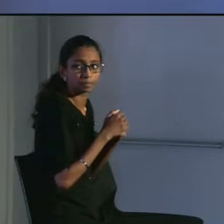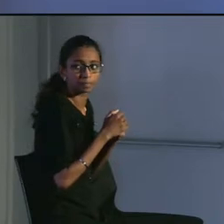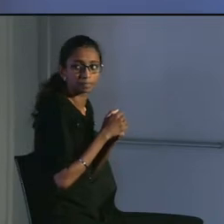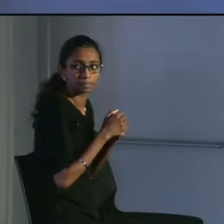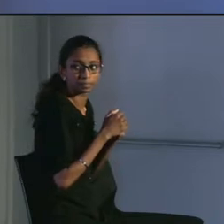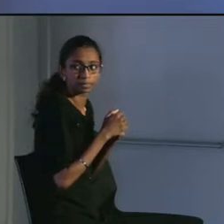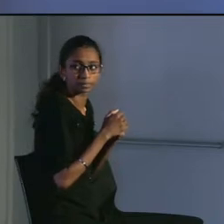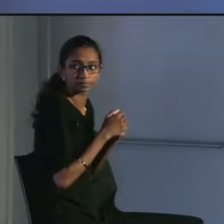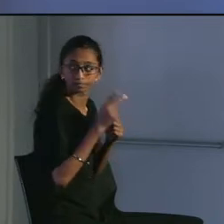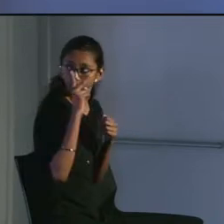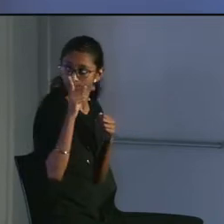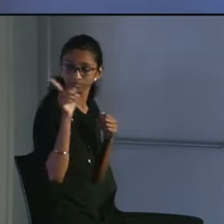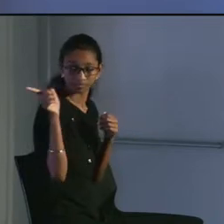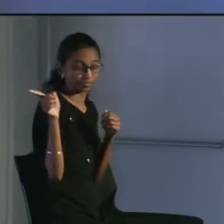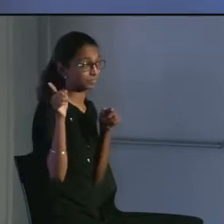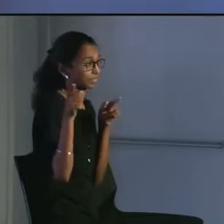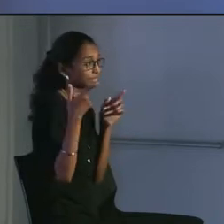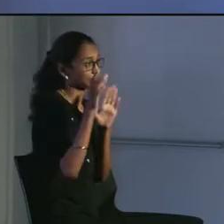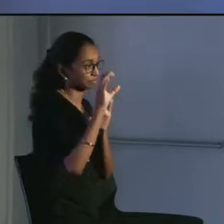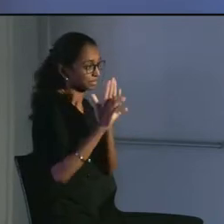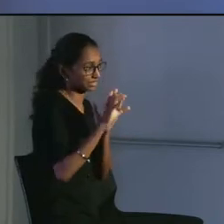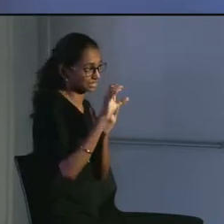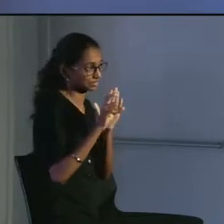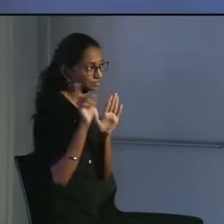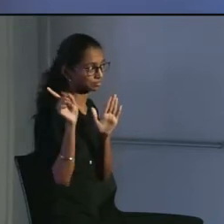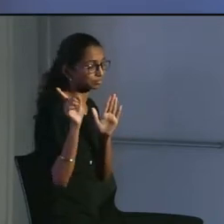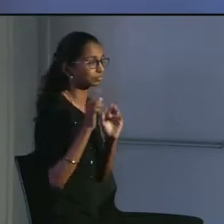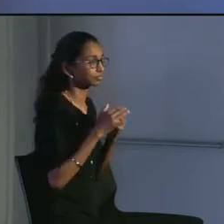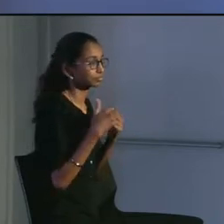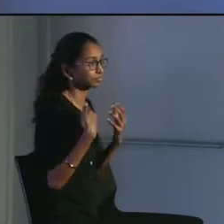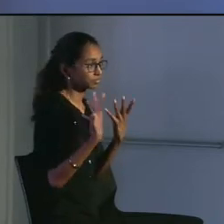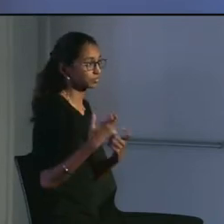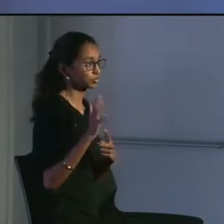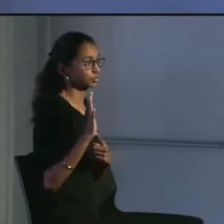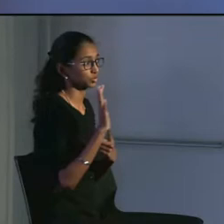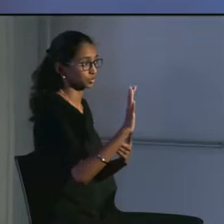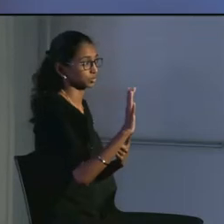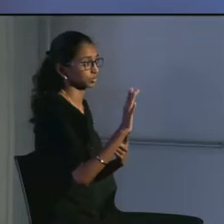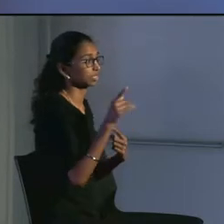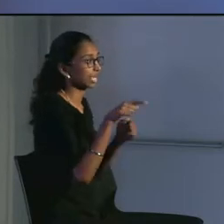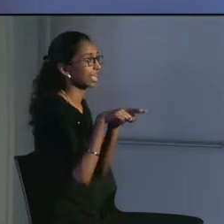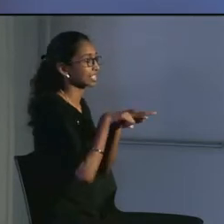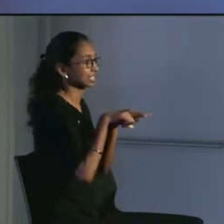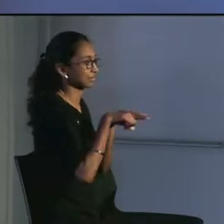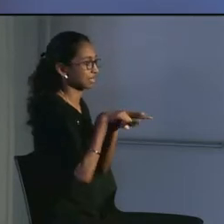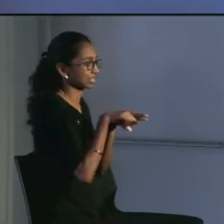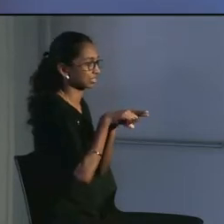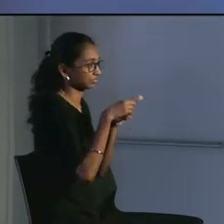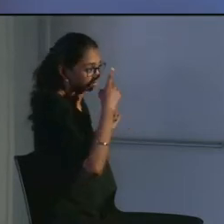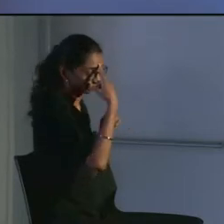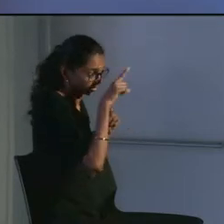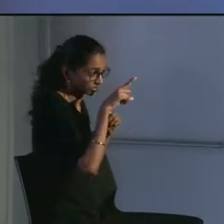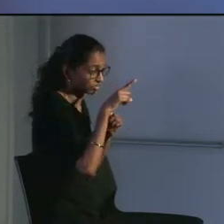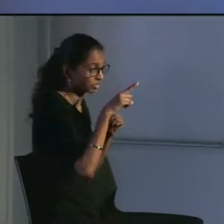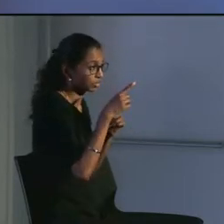This image I just wanted to show as an example of what